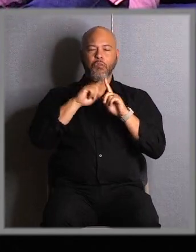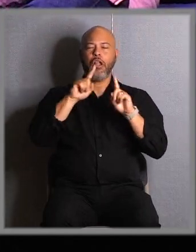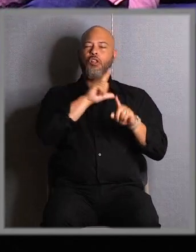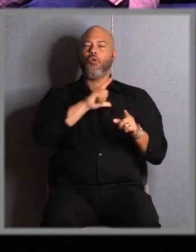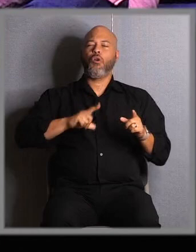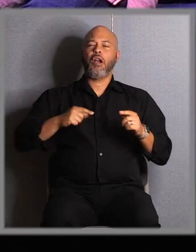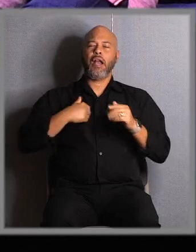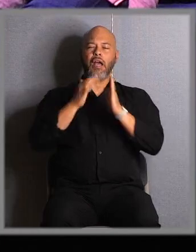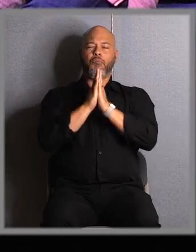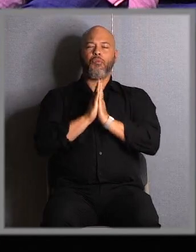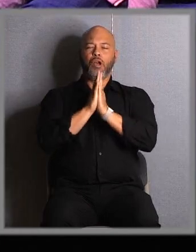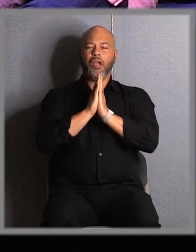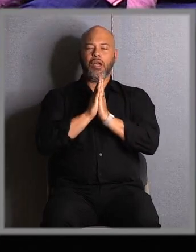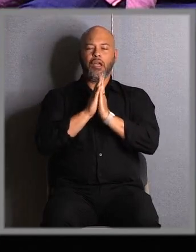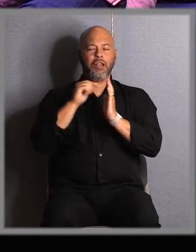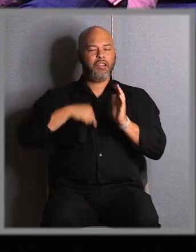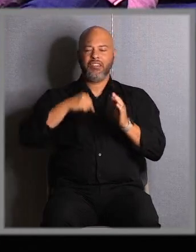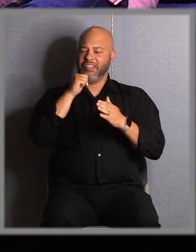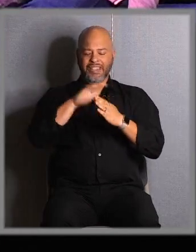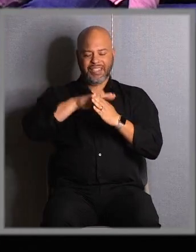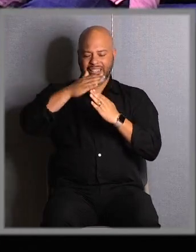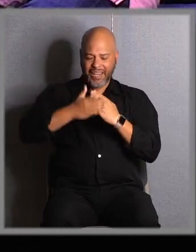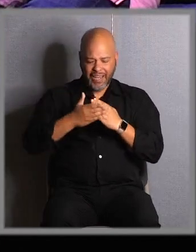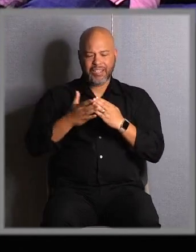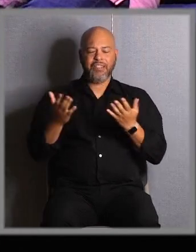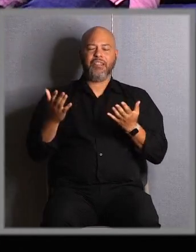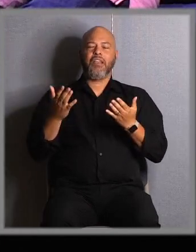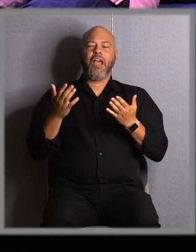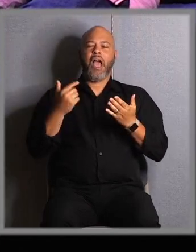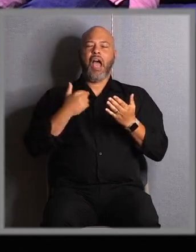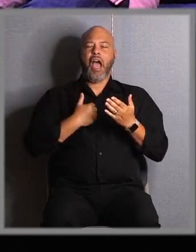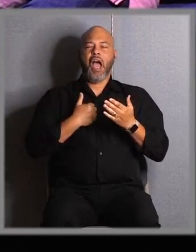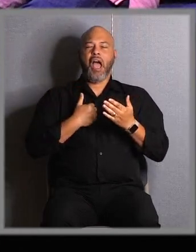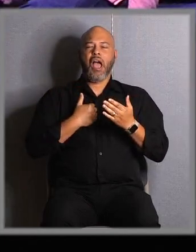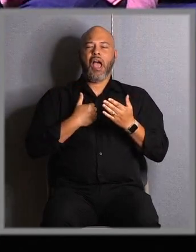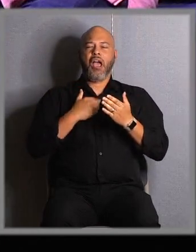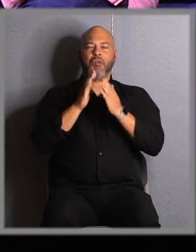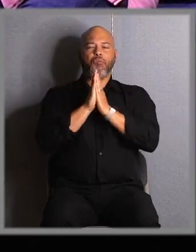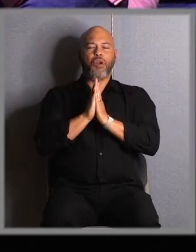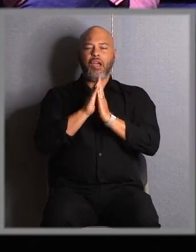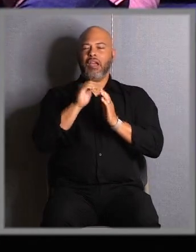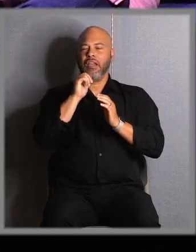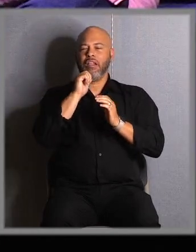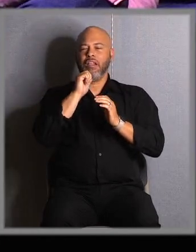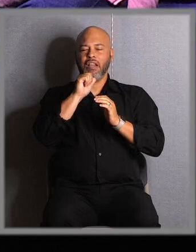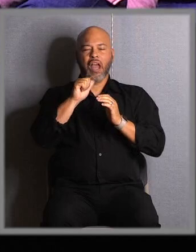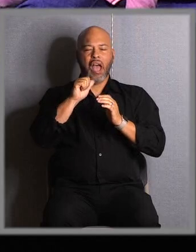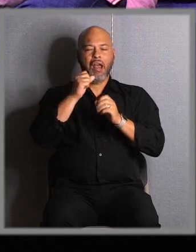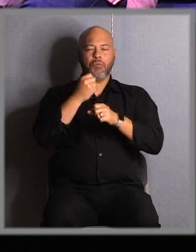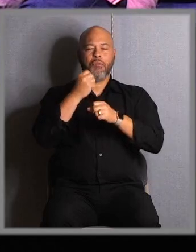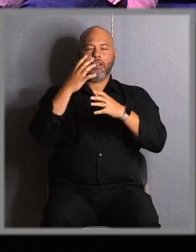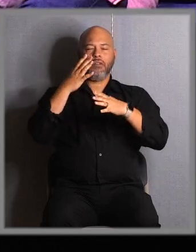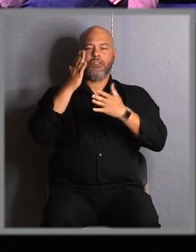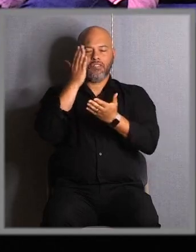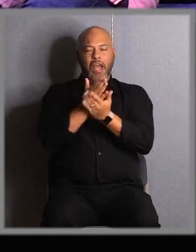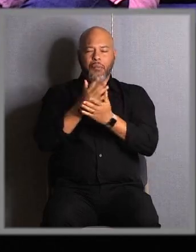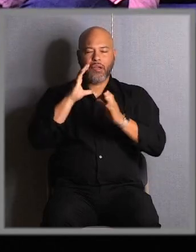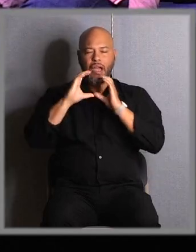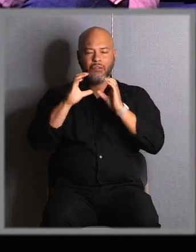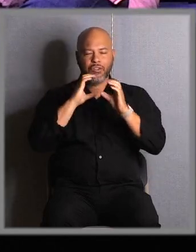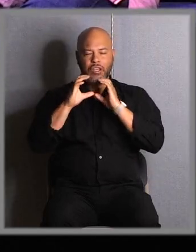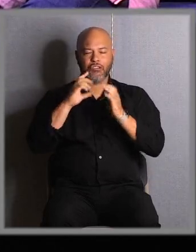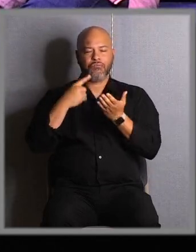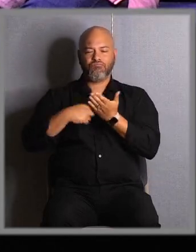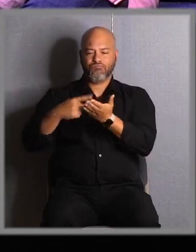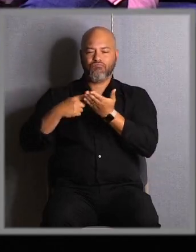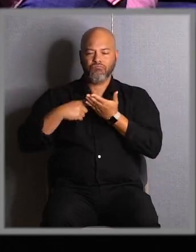that this would not be the end. I pray this would not bring the dialogue to a close. I pray, Lord, if anything, it just